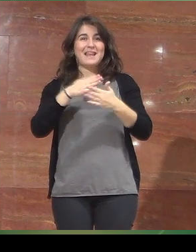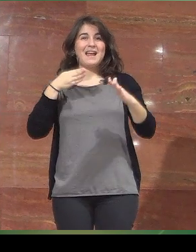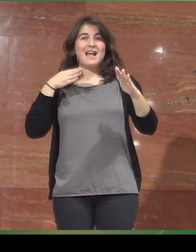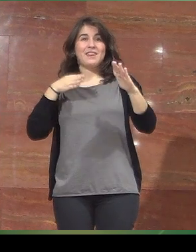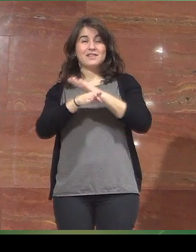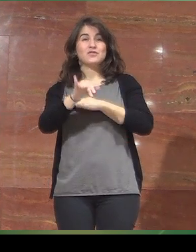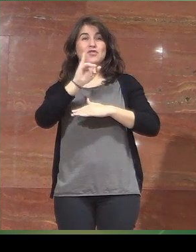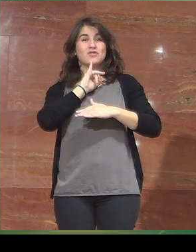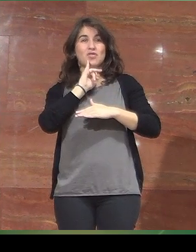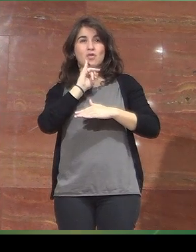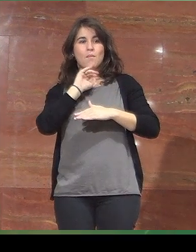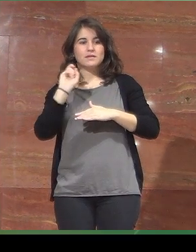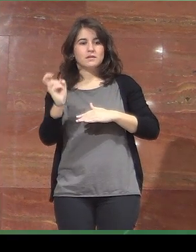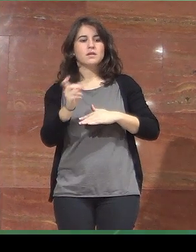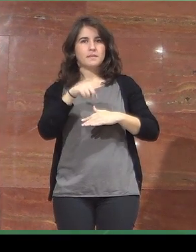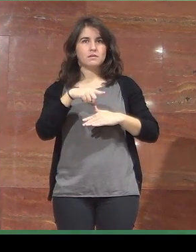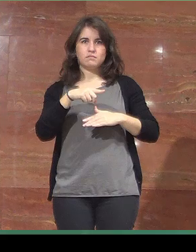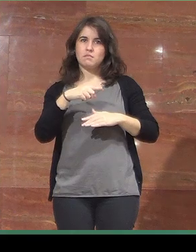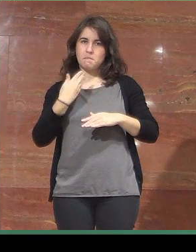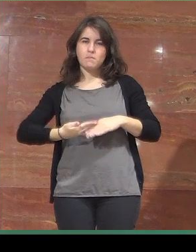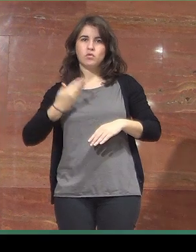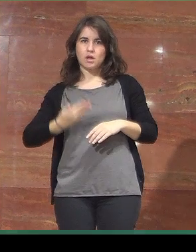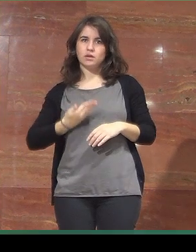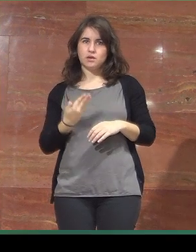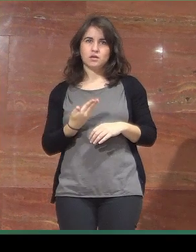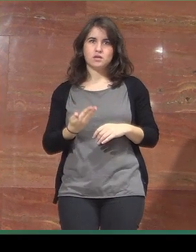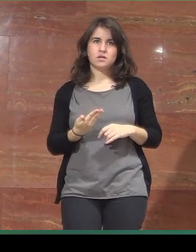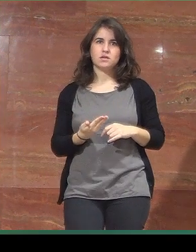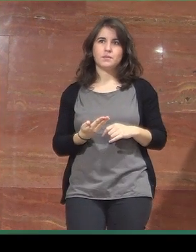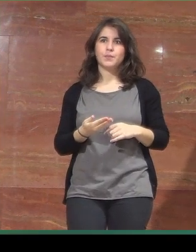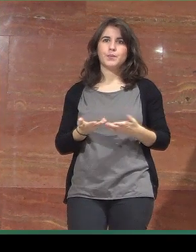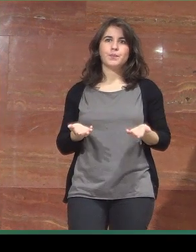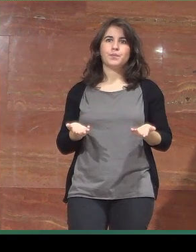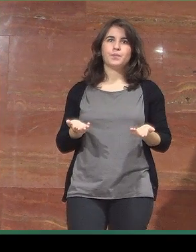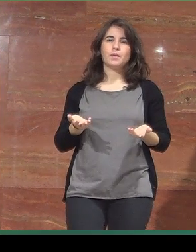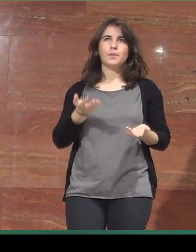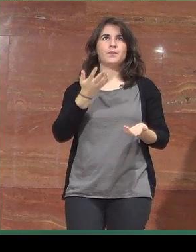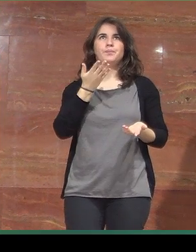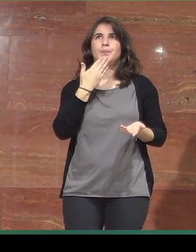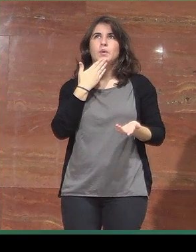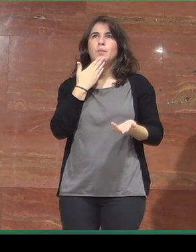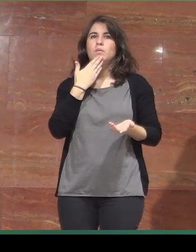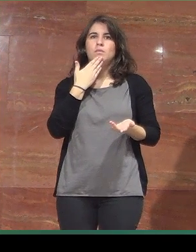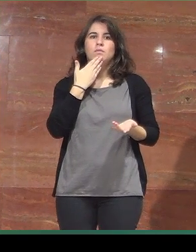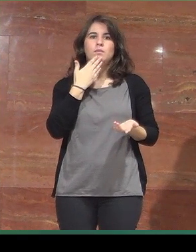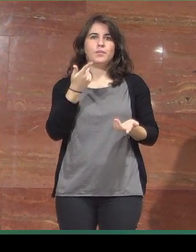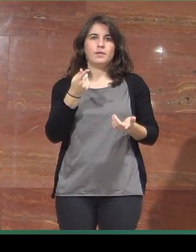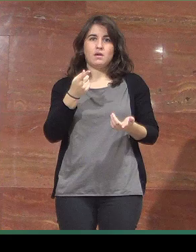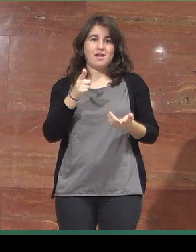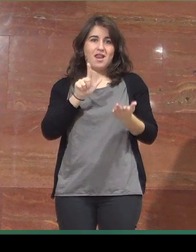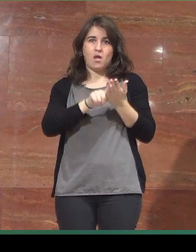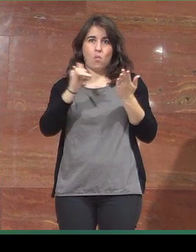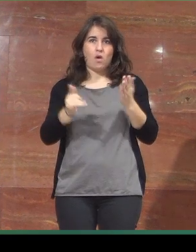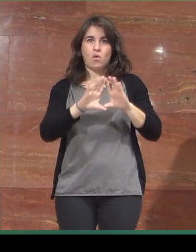And also this kind of universal language like Helvetica or Univer are not